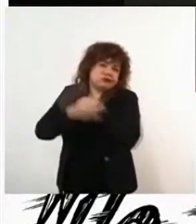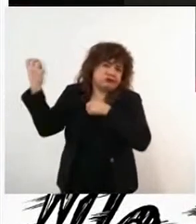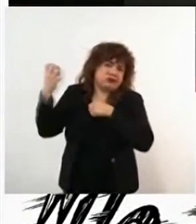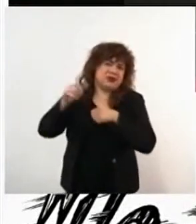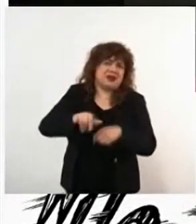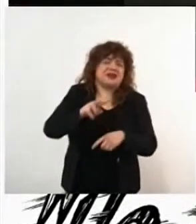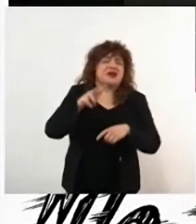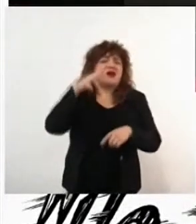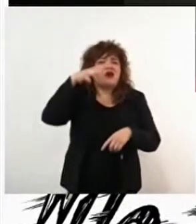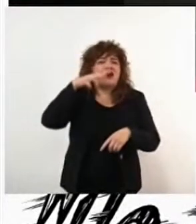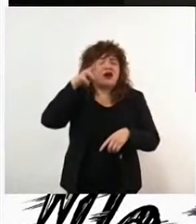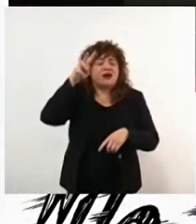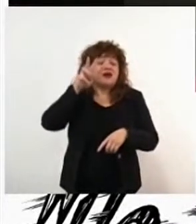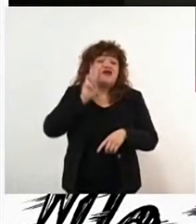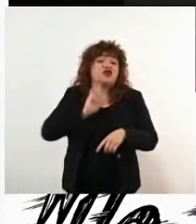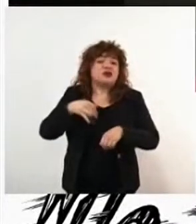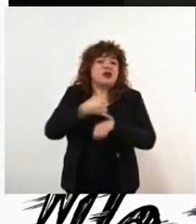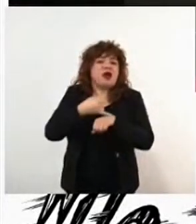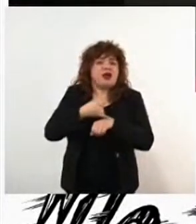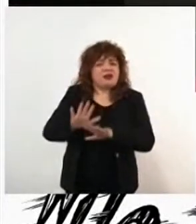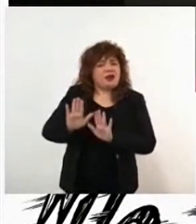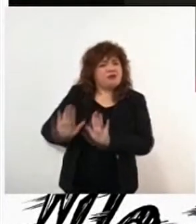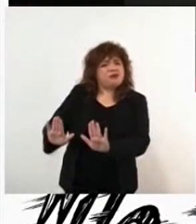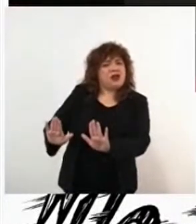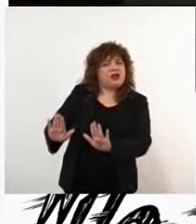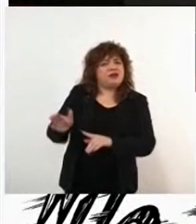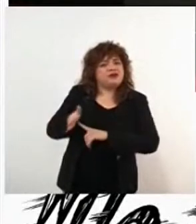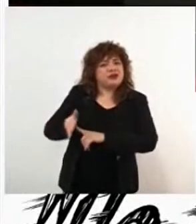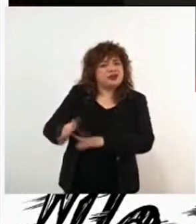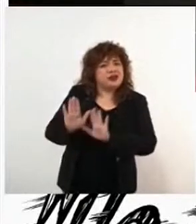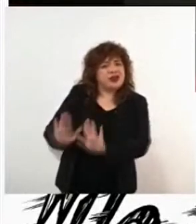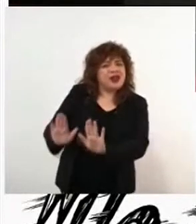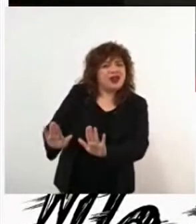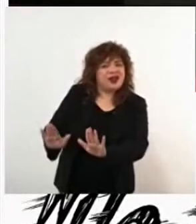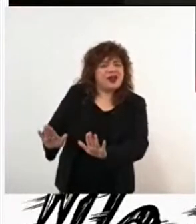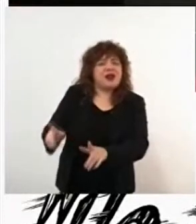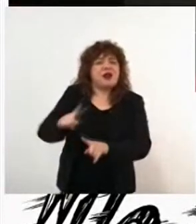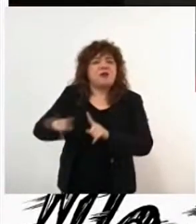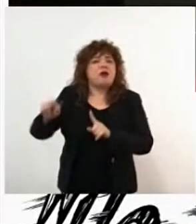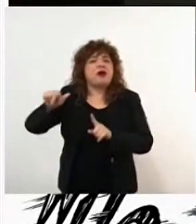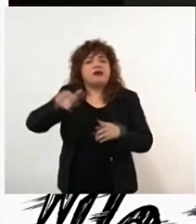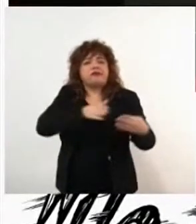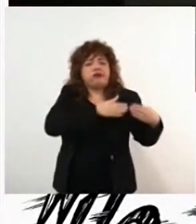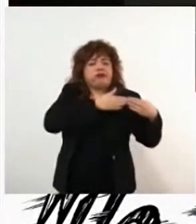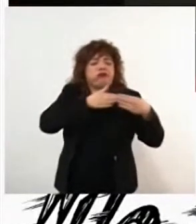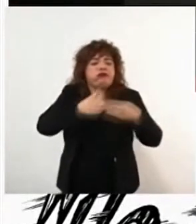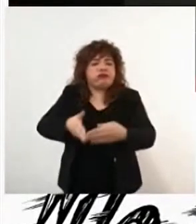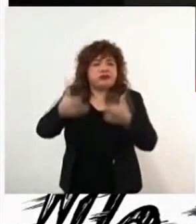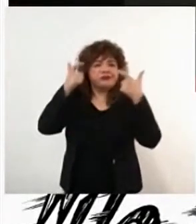Islanders, and that's the kind of role that Virgin Orbit can play,